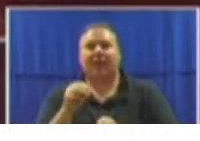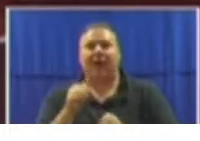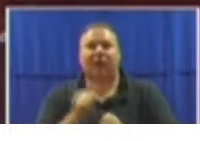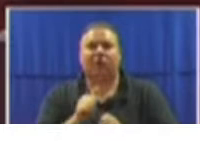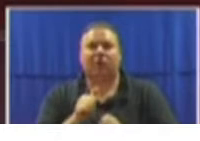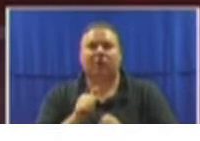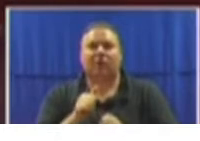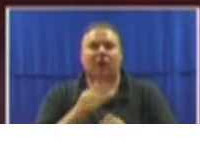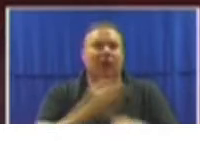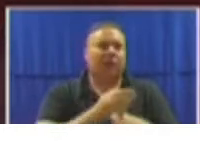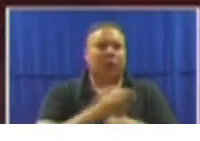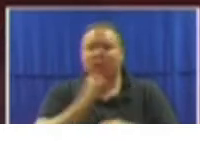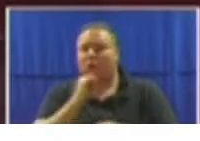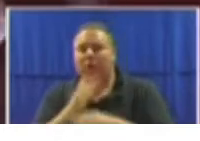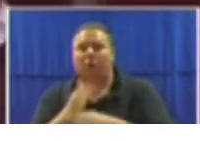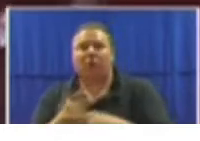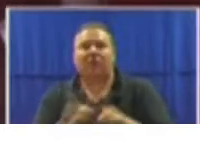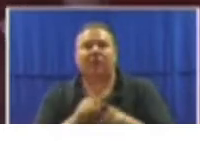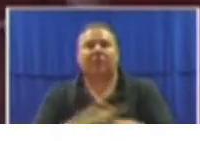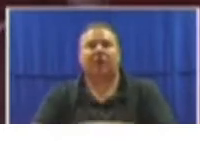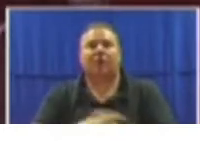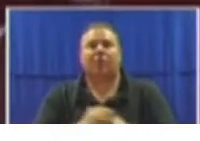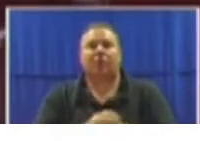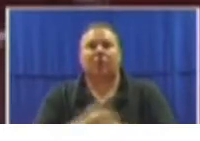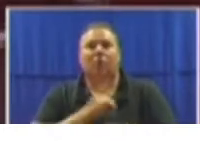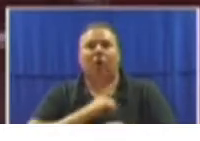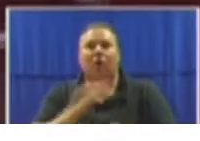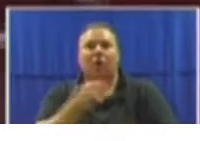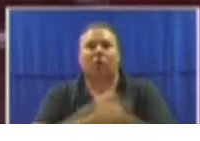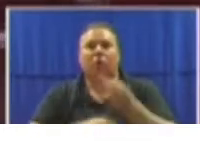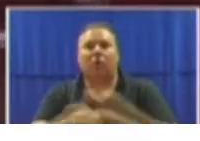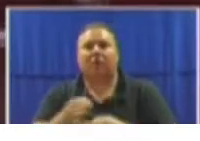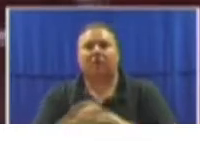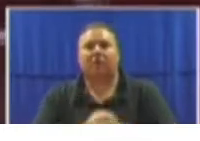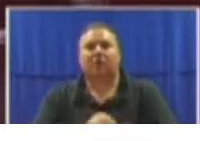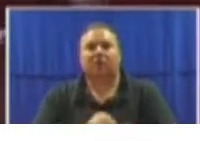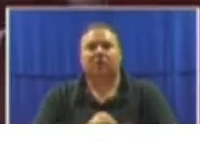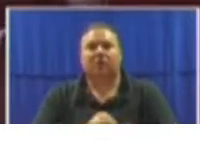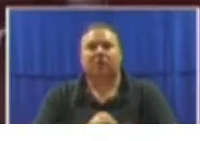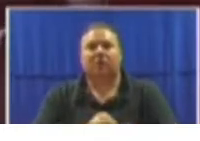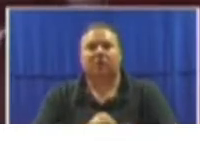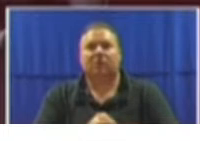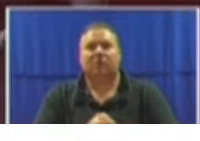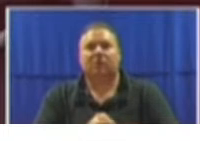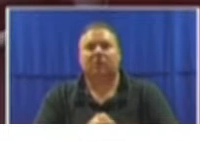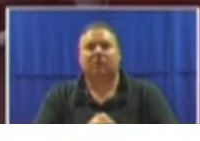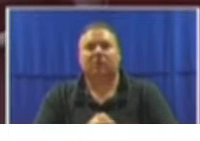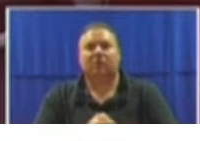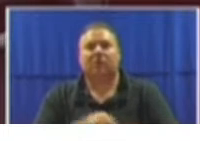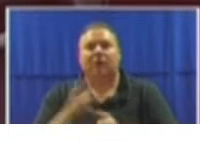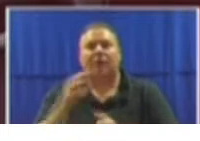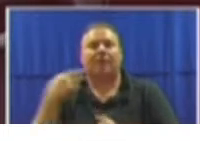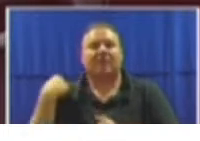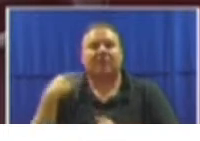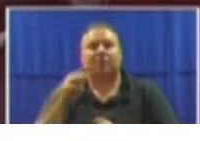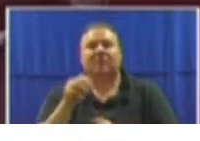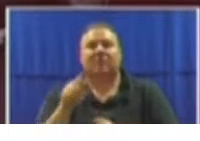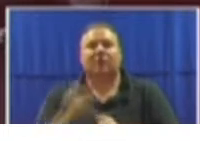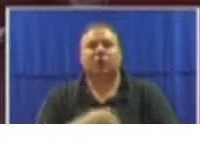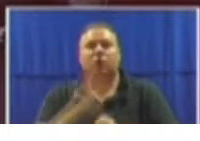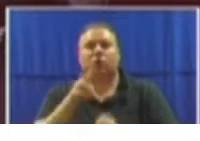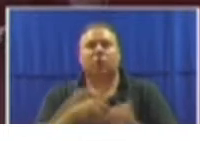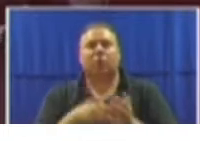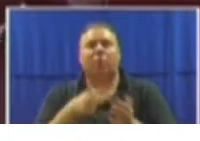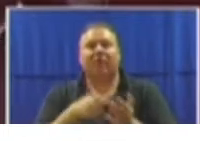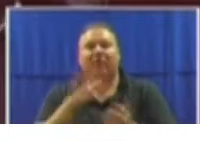and unemployed at the same time, as she's been completely replaced by Sipho Nkosi in the President's parallel cabinet. Minister Mthethwa was paid 2.5 million rand a